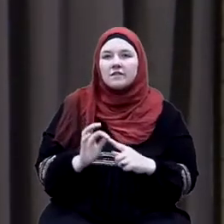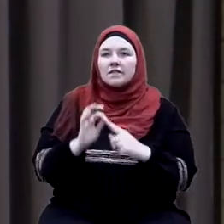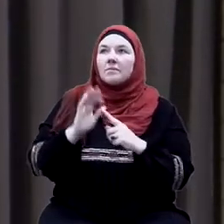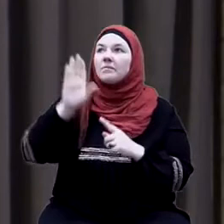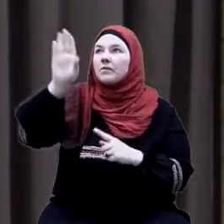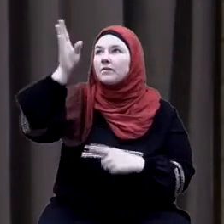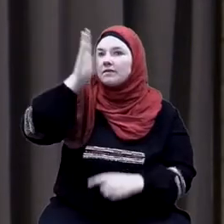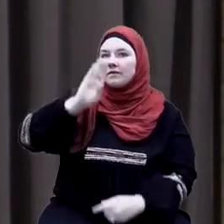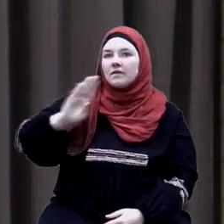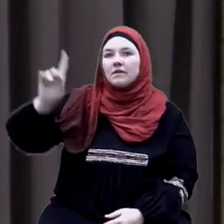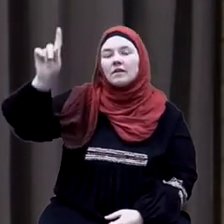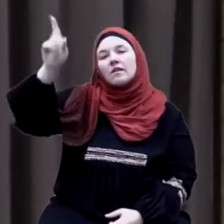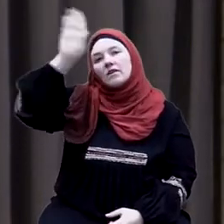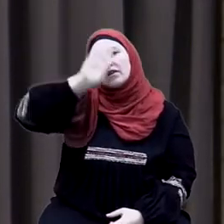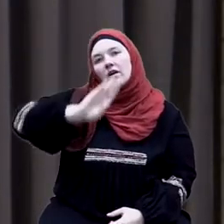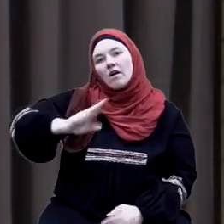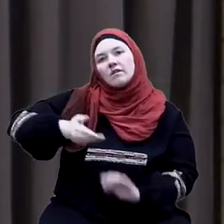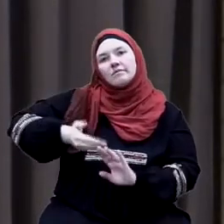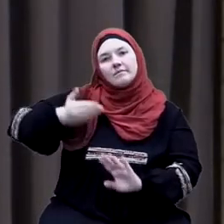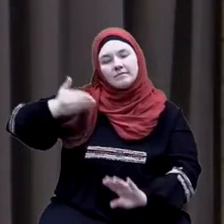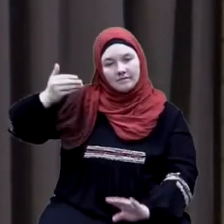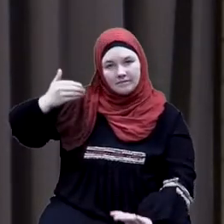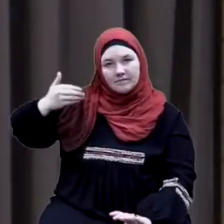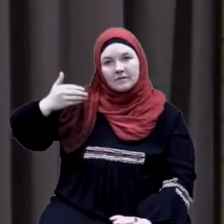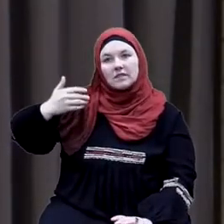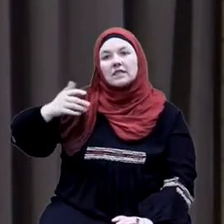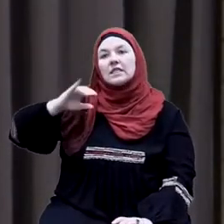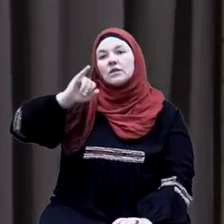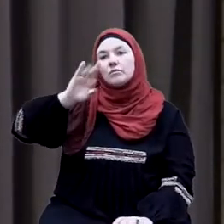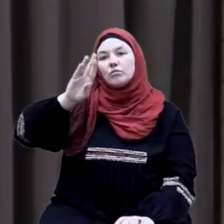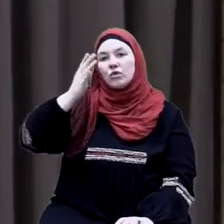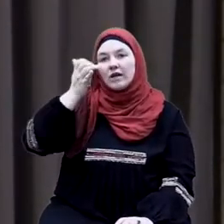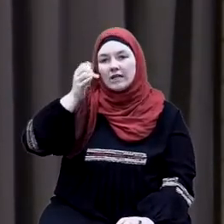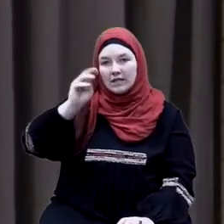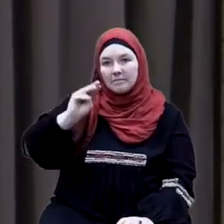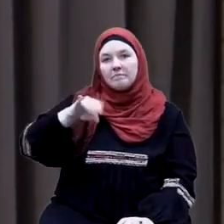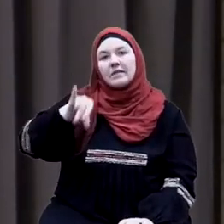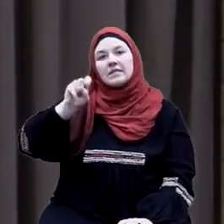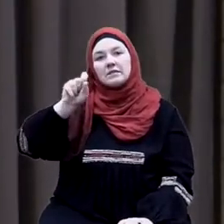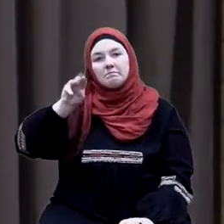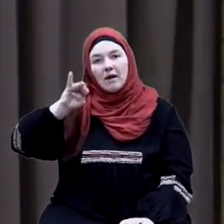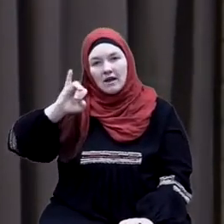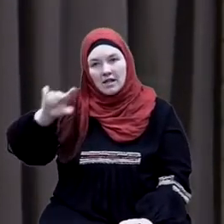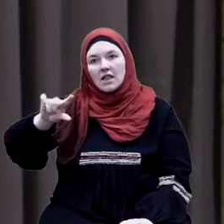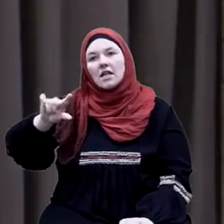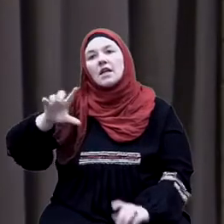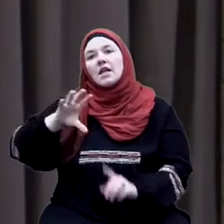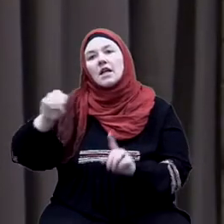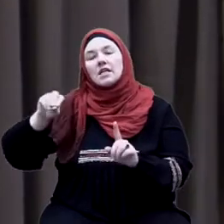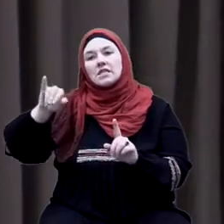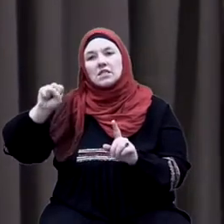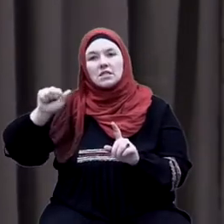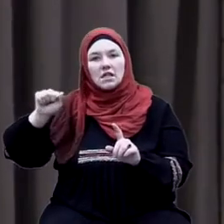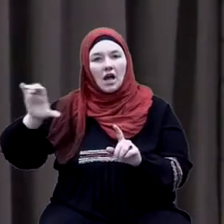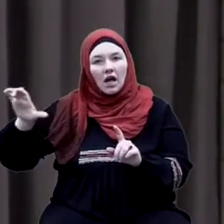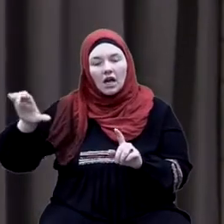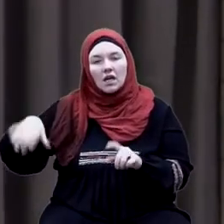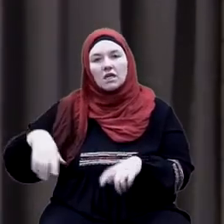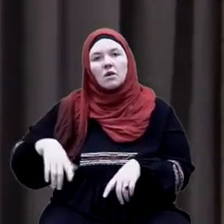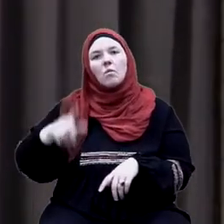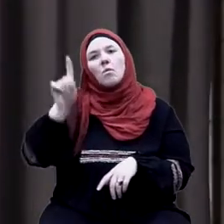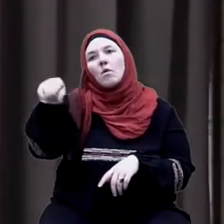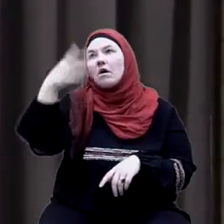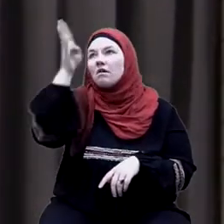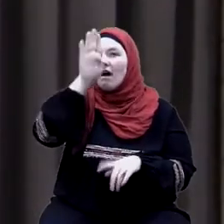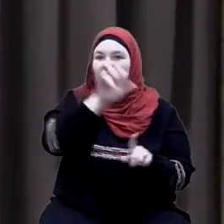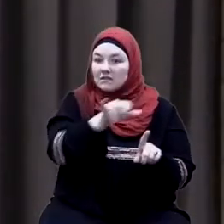God and the God of your forefathers, Ibrahim, Ismail, and Ishaq, one